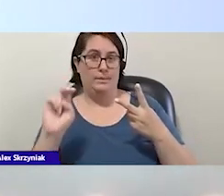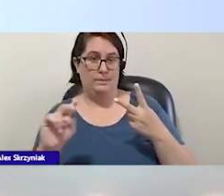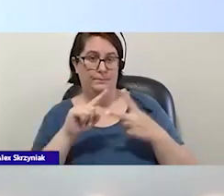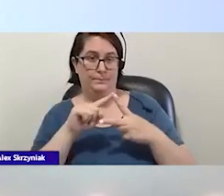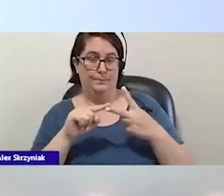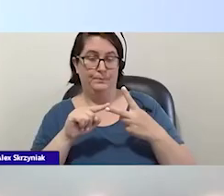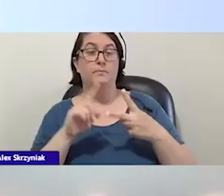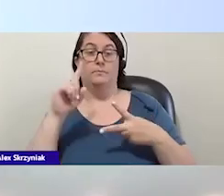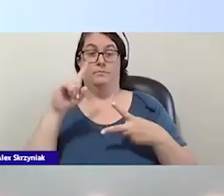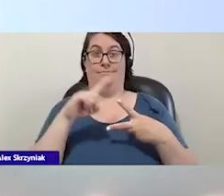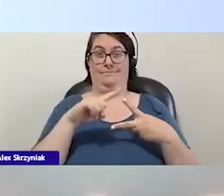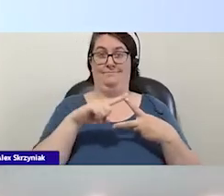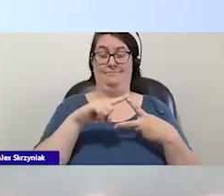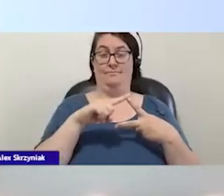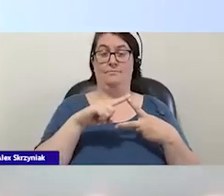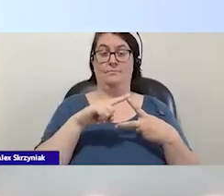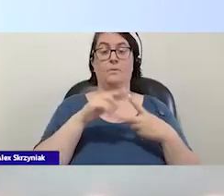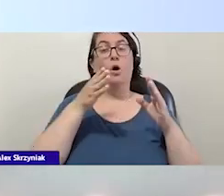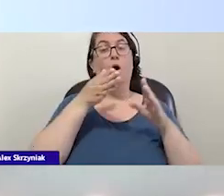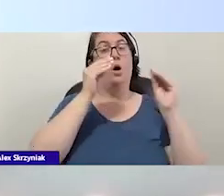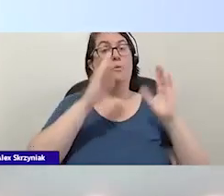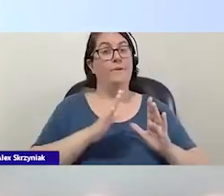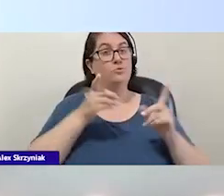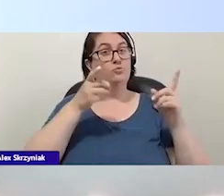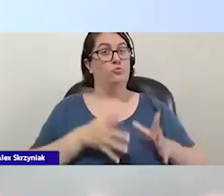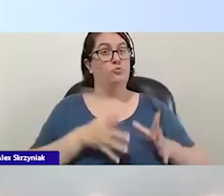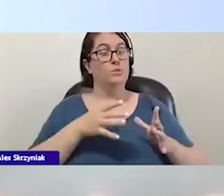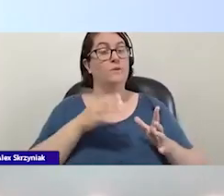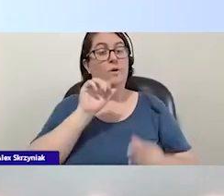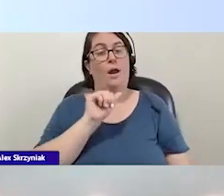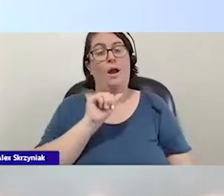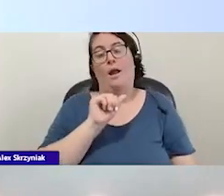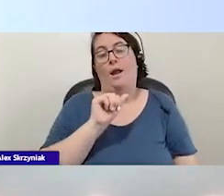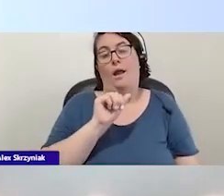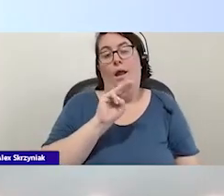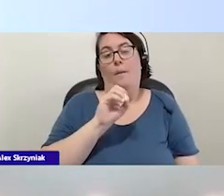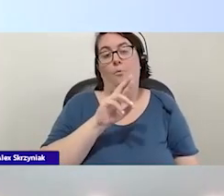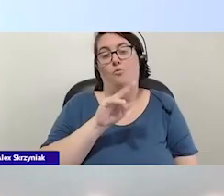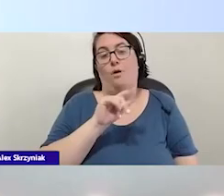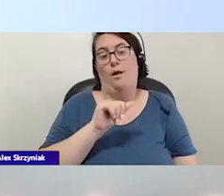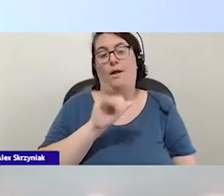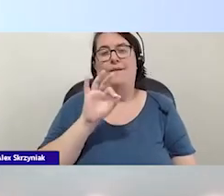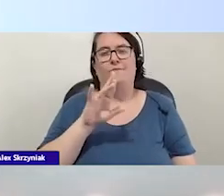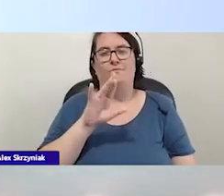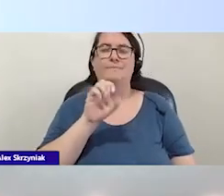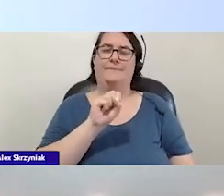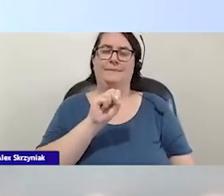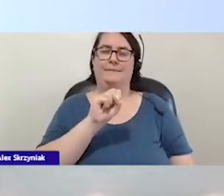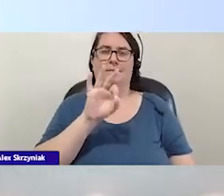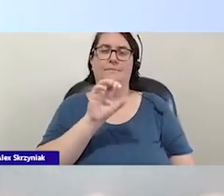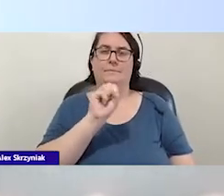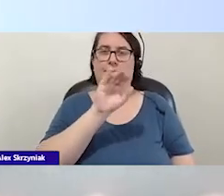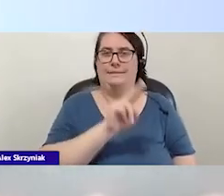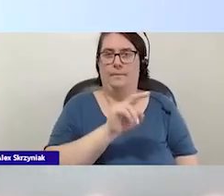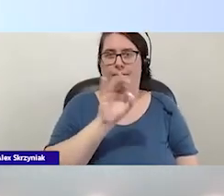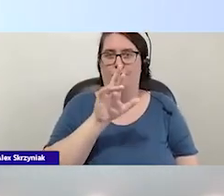Dr. Gutman is a professor and director of Emerita at the Simon Fraser University Gerontology Research Center